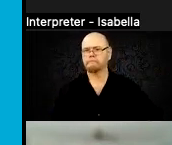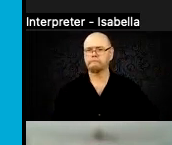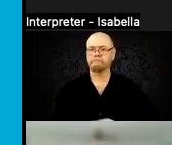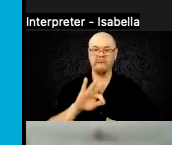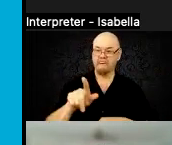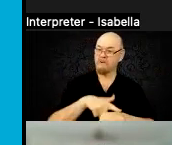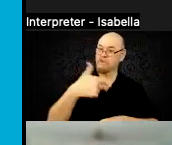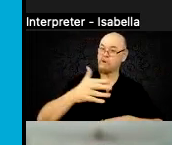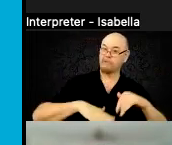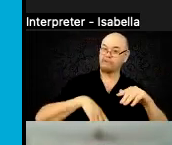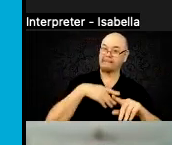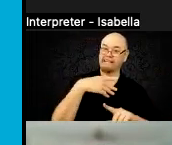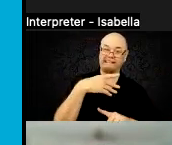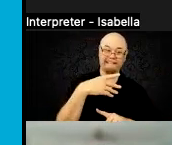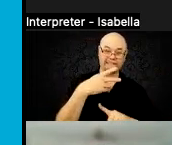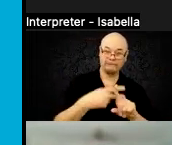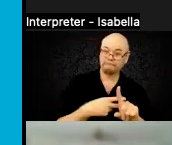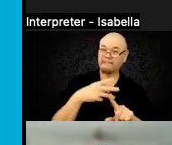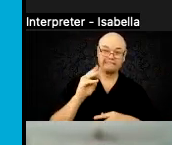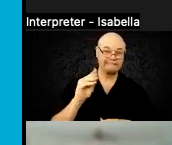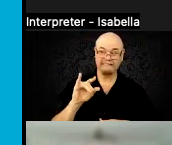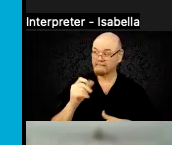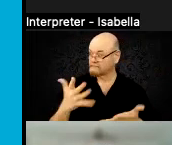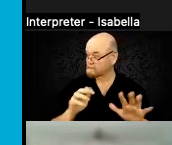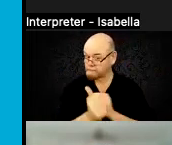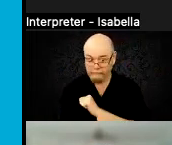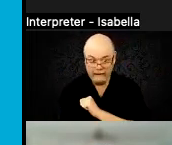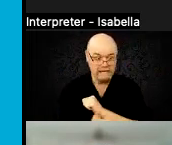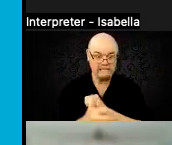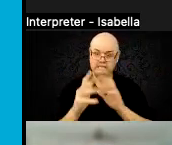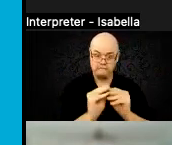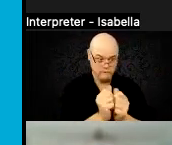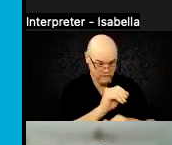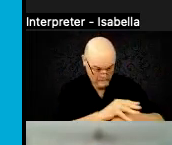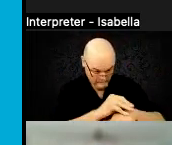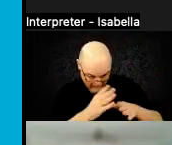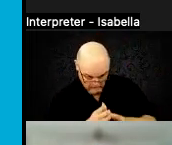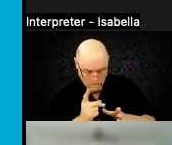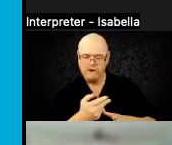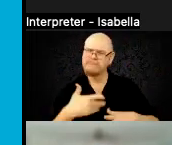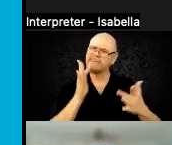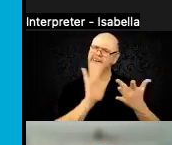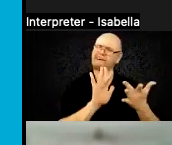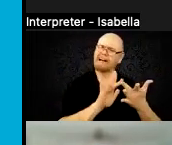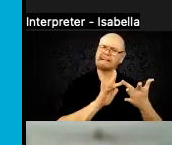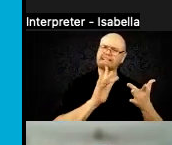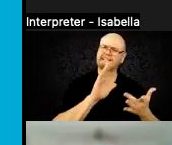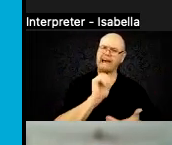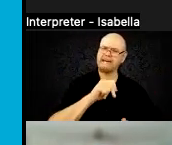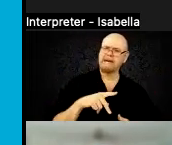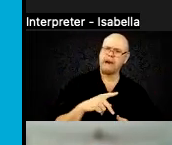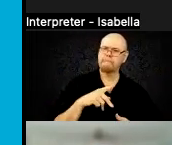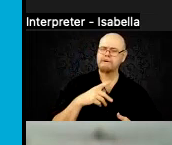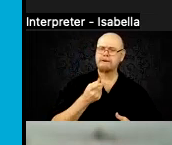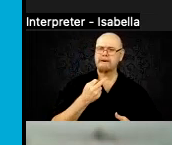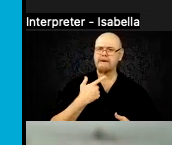60 days and you still haven't heard anything after meeting with a counselor, you can contact us. You can contact the Client Assistance Program, or CAP, and we can help you get information